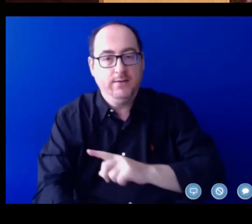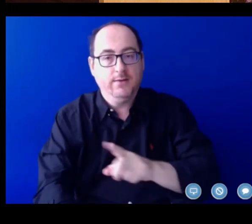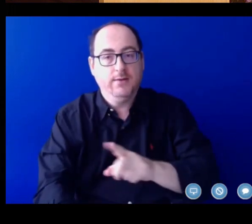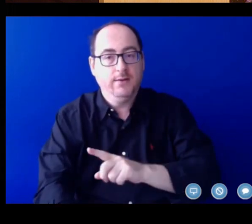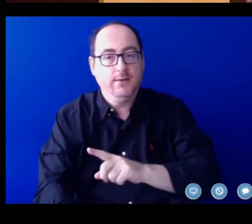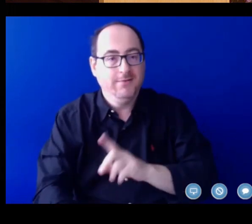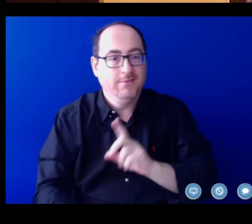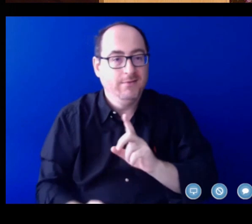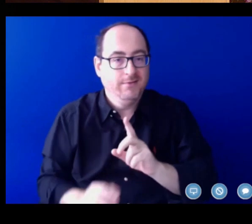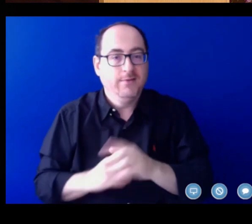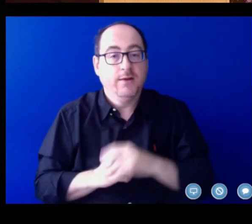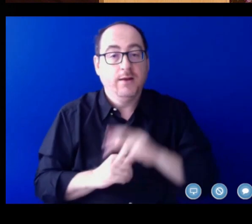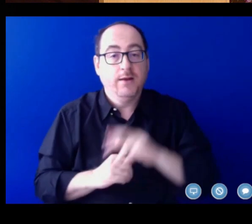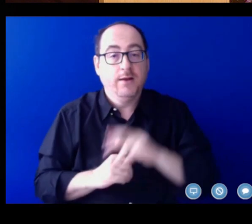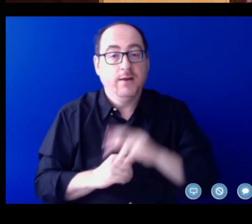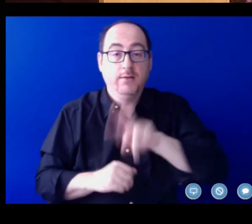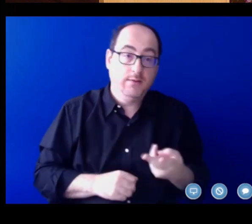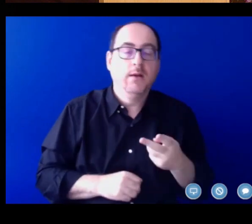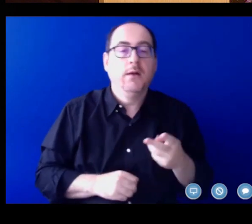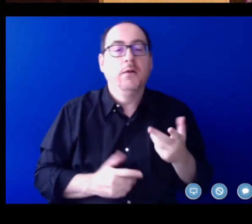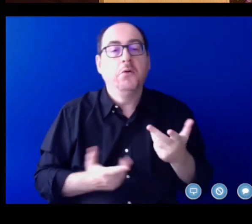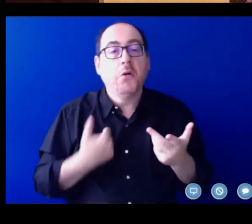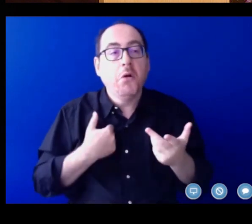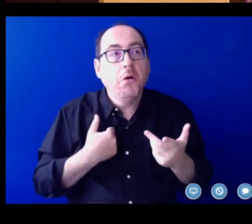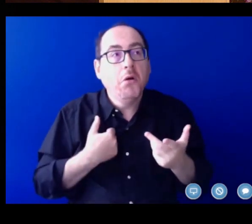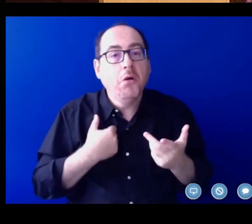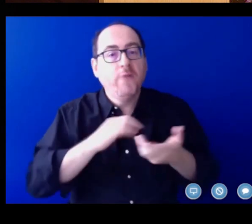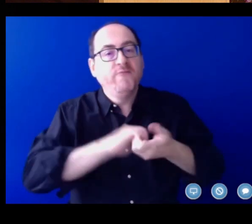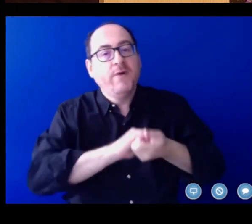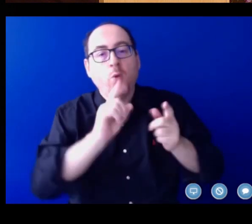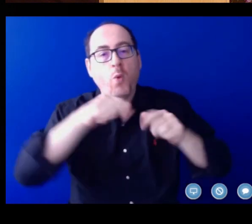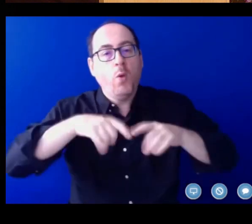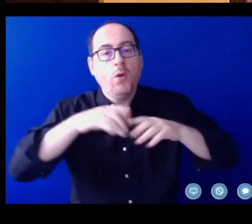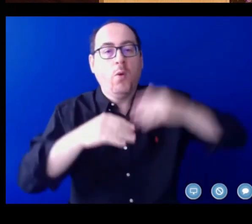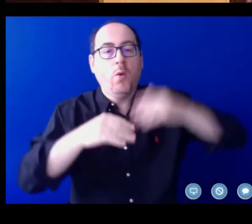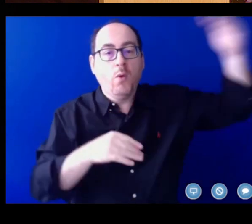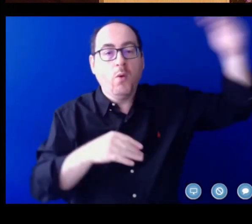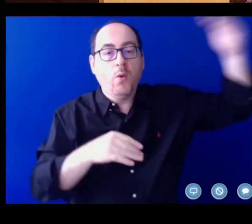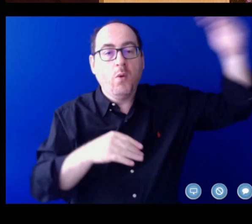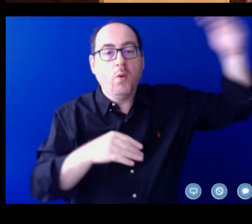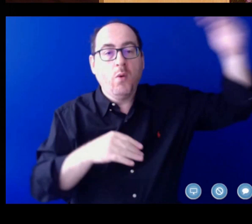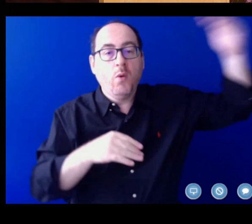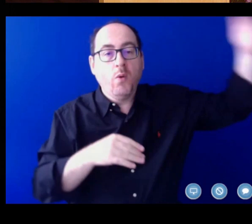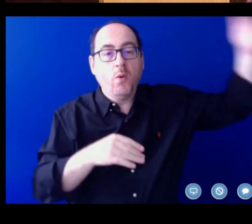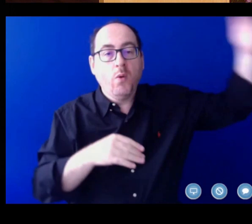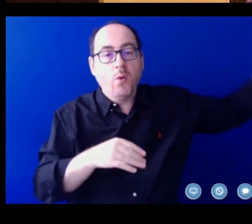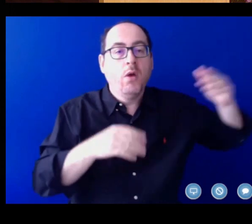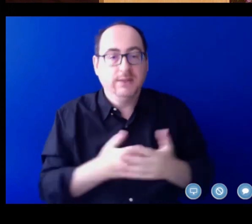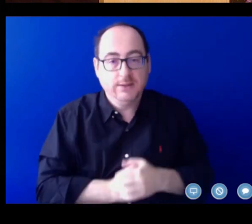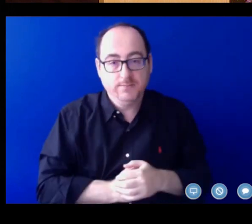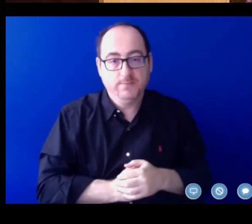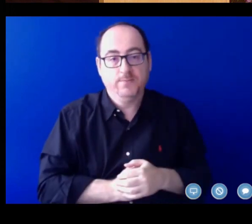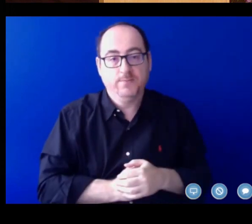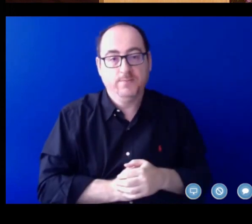We also used a resilience measure, and we found that there was a measurable increase in young people's resilience associated with